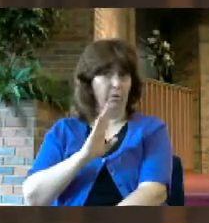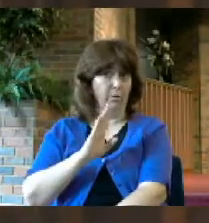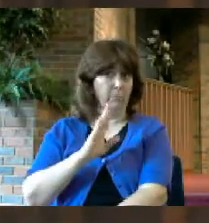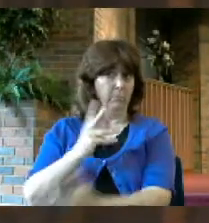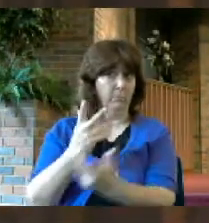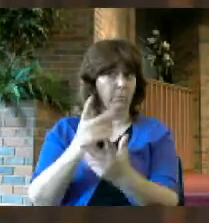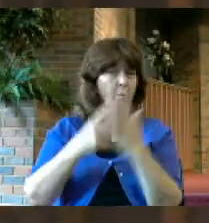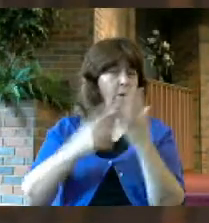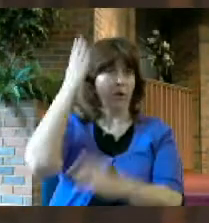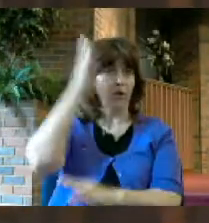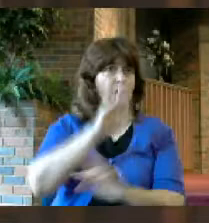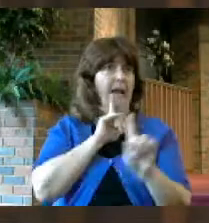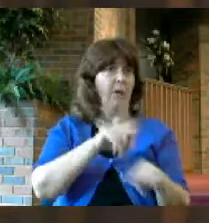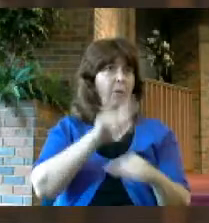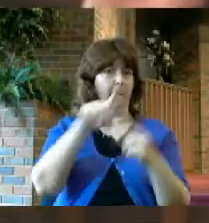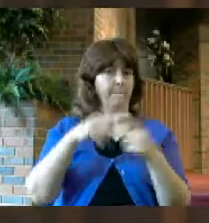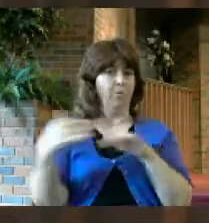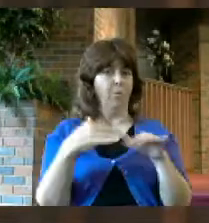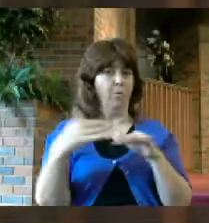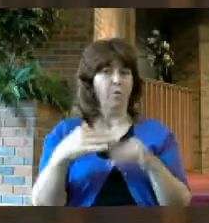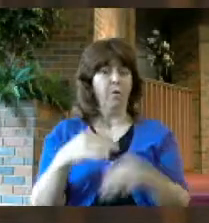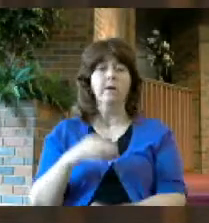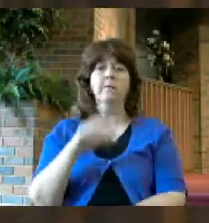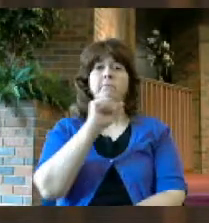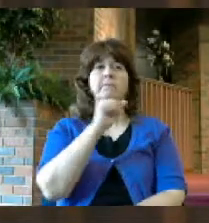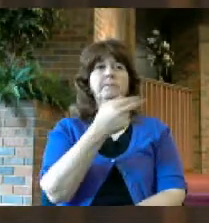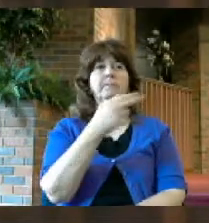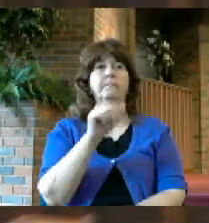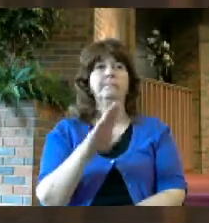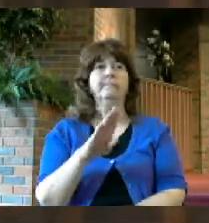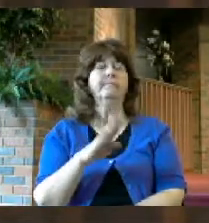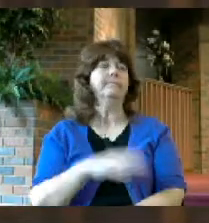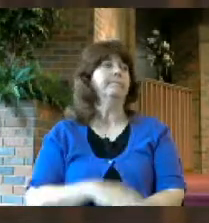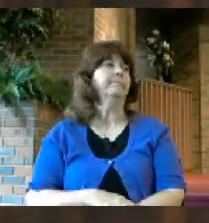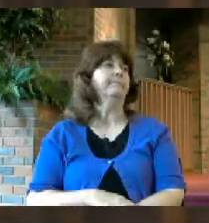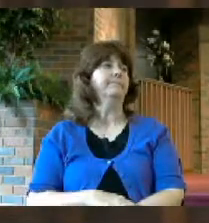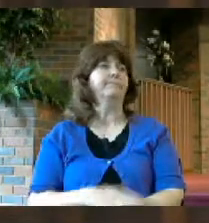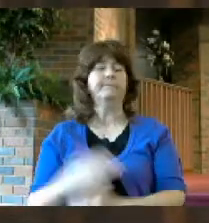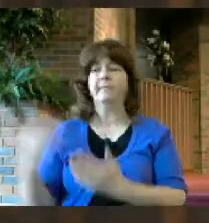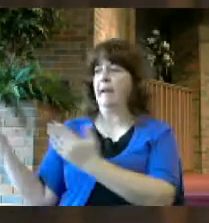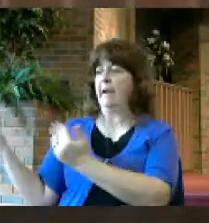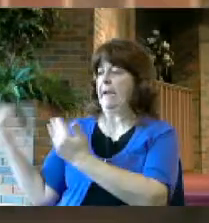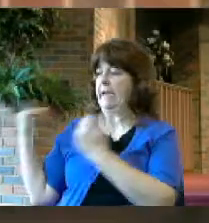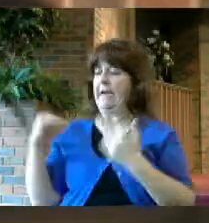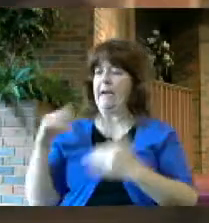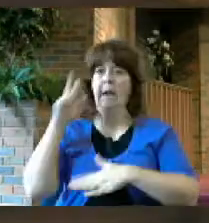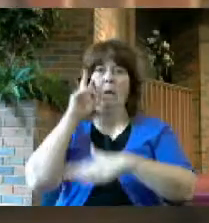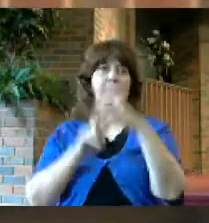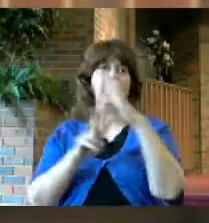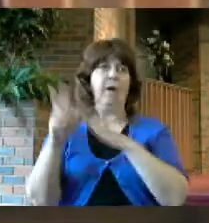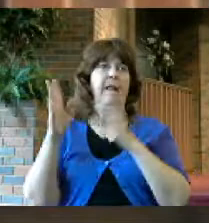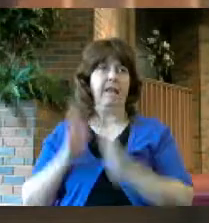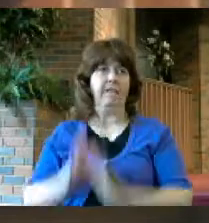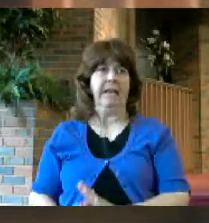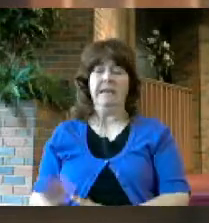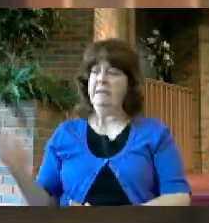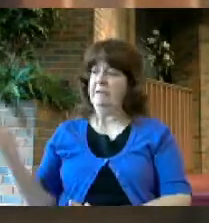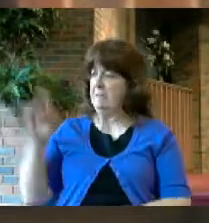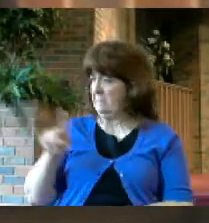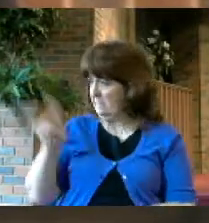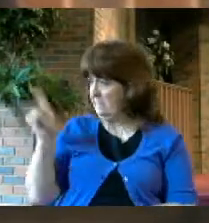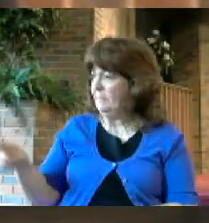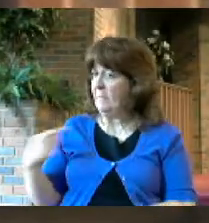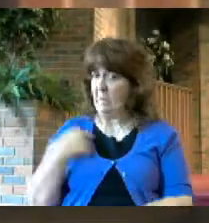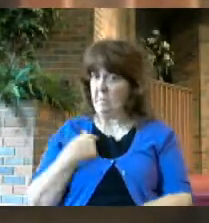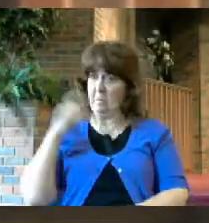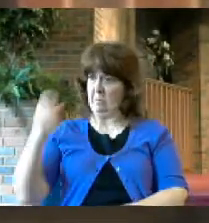And so Ahab calls in all of his yes men prophets. And he calls them in and says, "Should we go up and do this battle?" And they